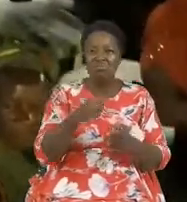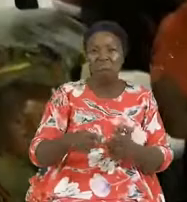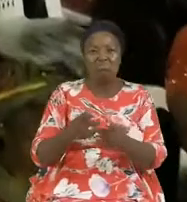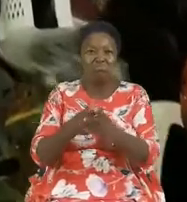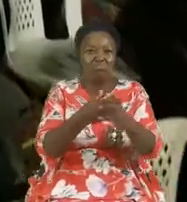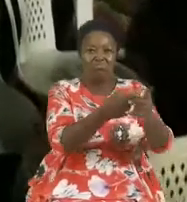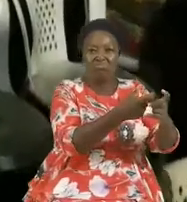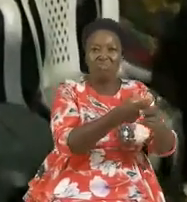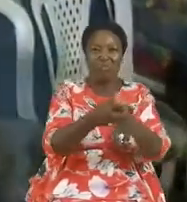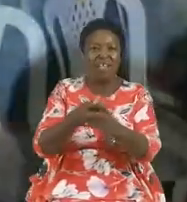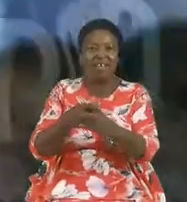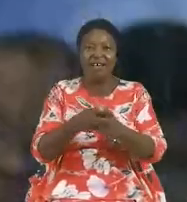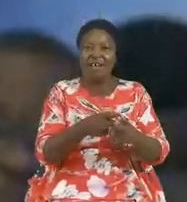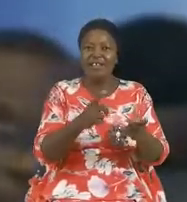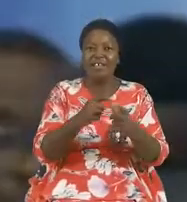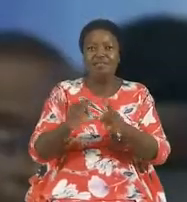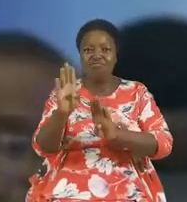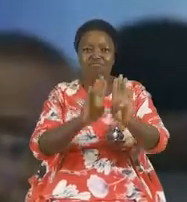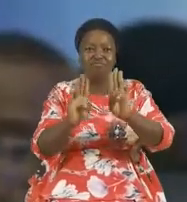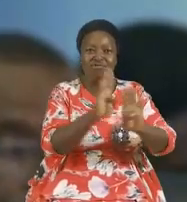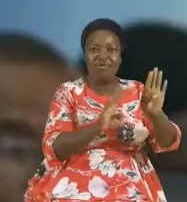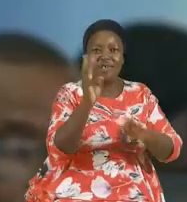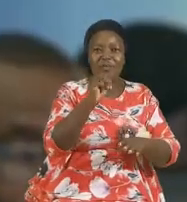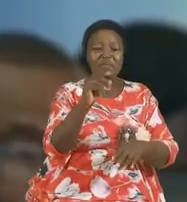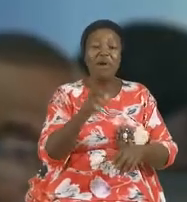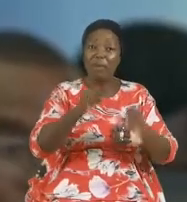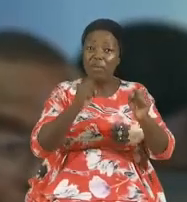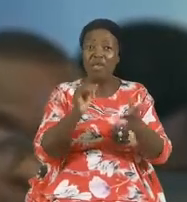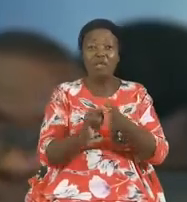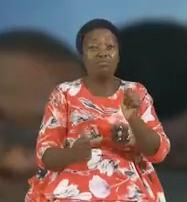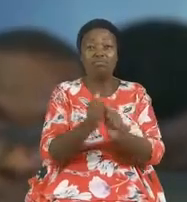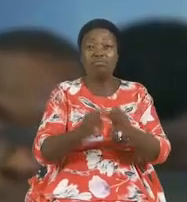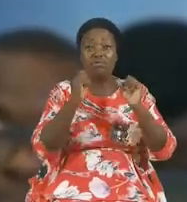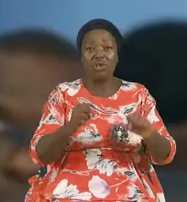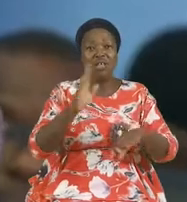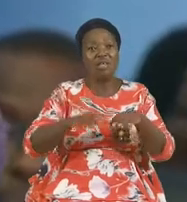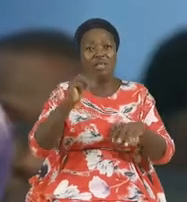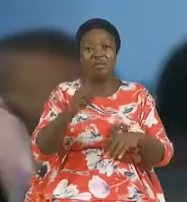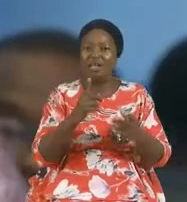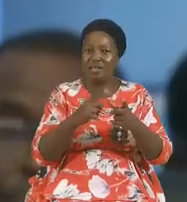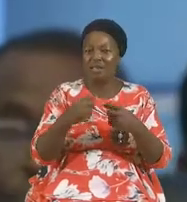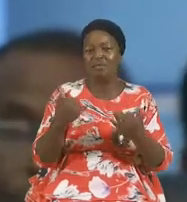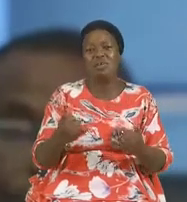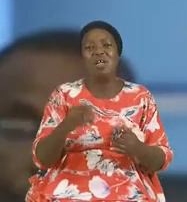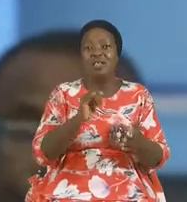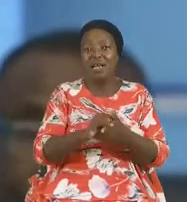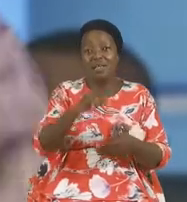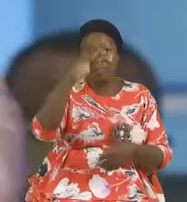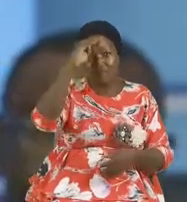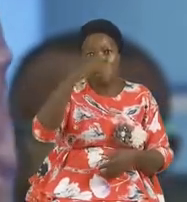somebody was being chased about by power stronger than